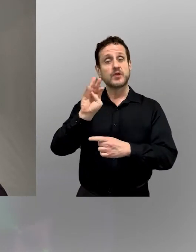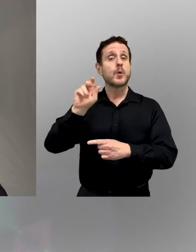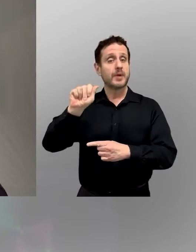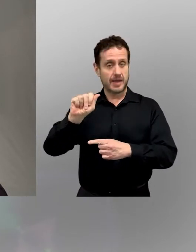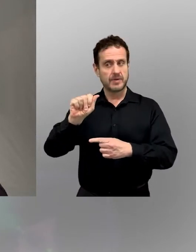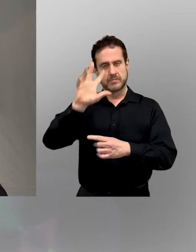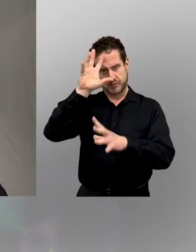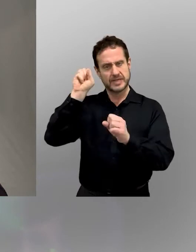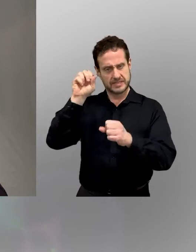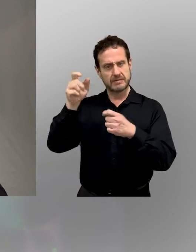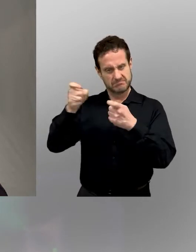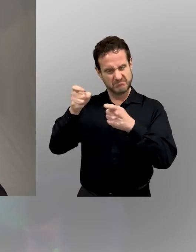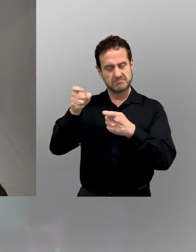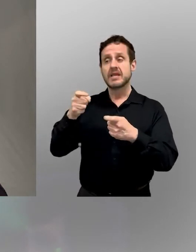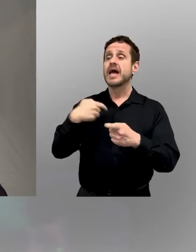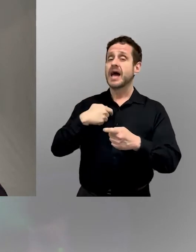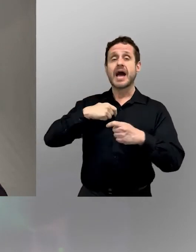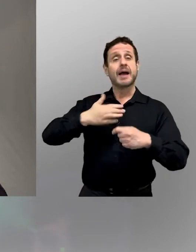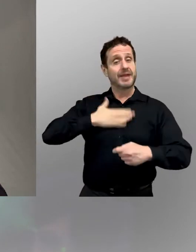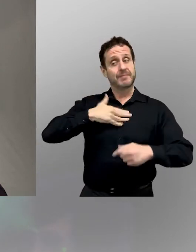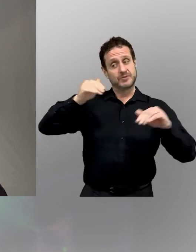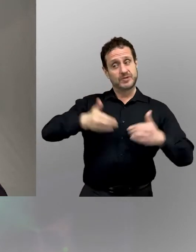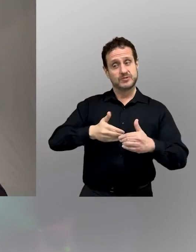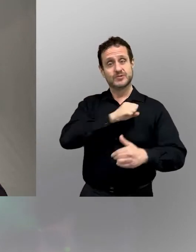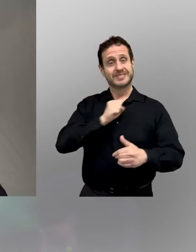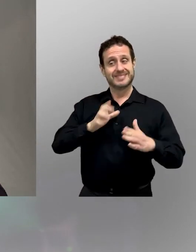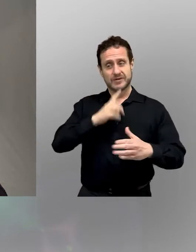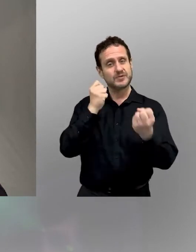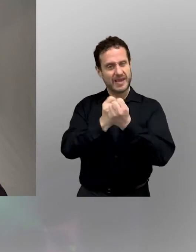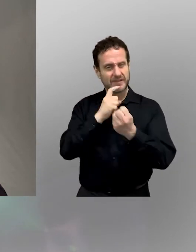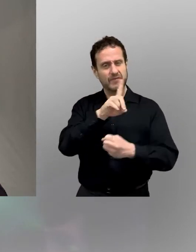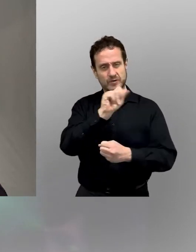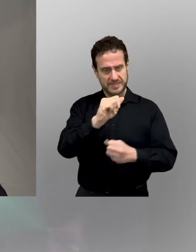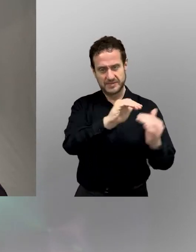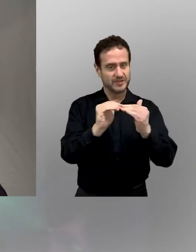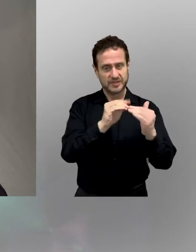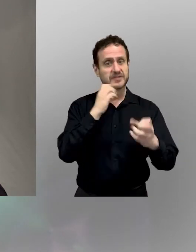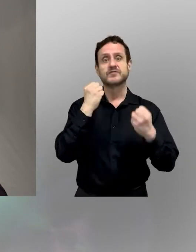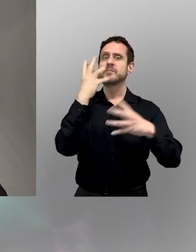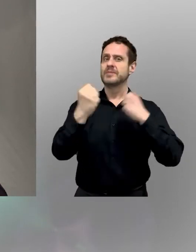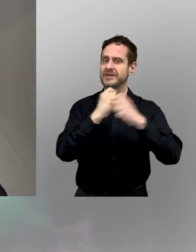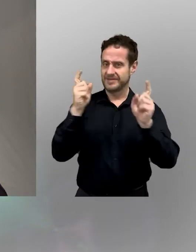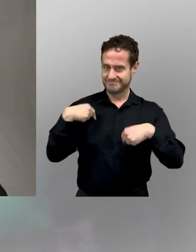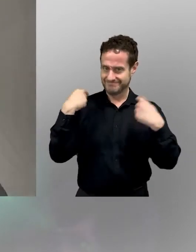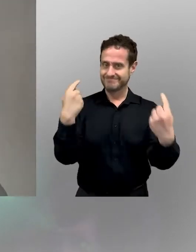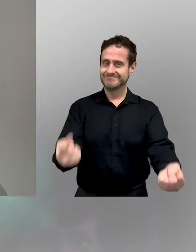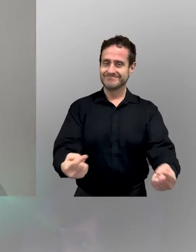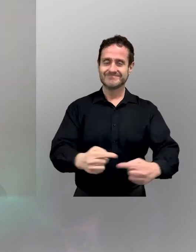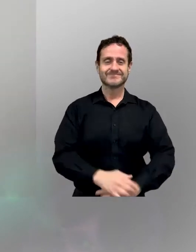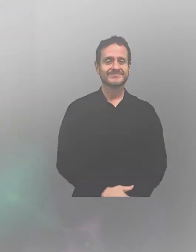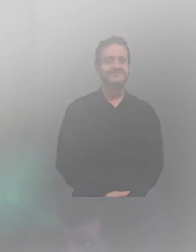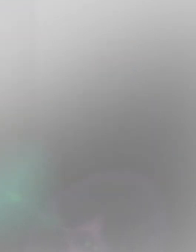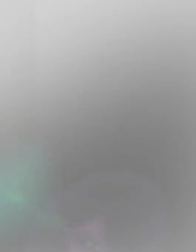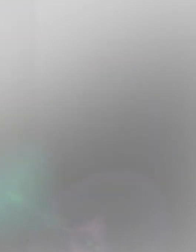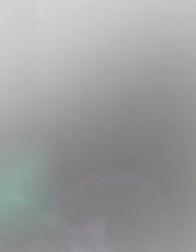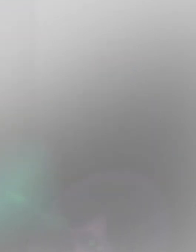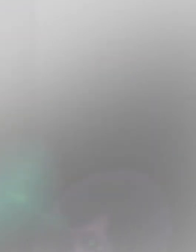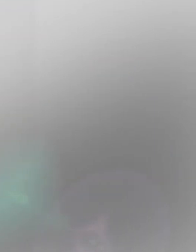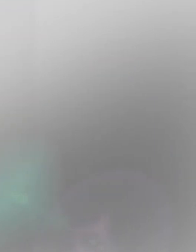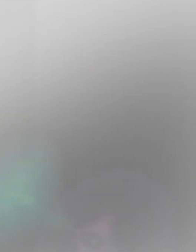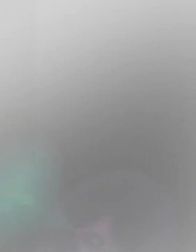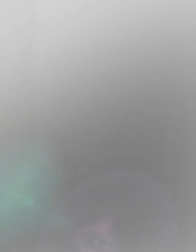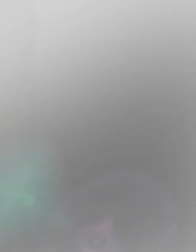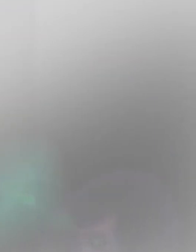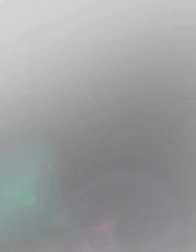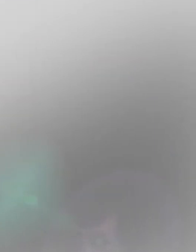It's now my pleasure to introduce the senator who has advocated for disability justice for years. U.S.